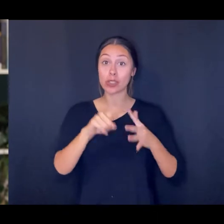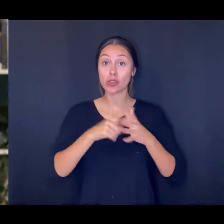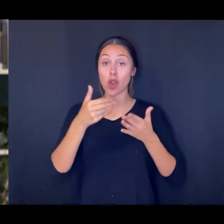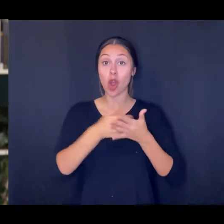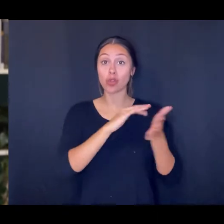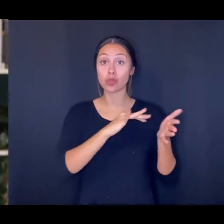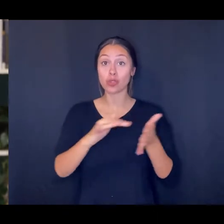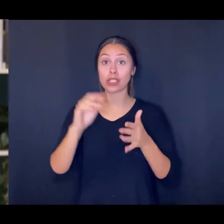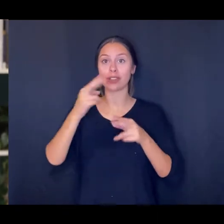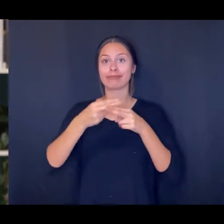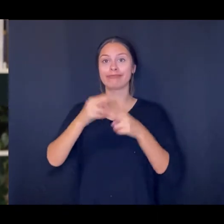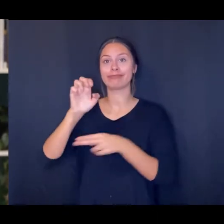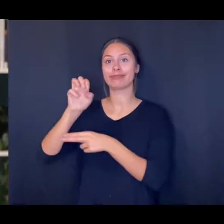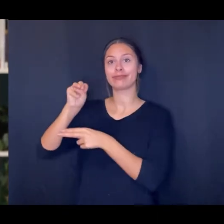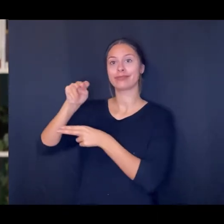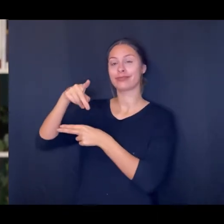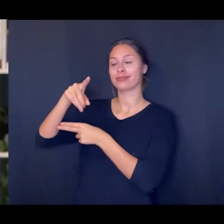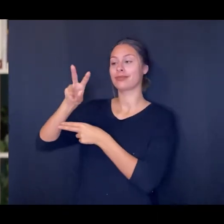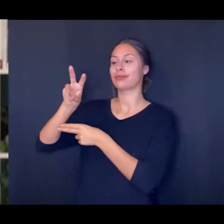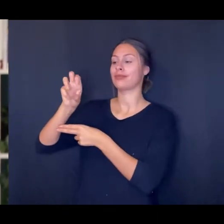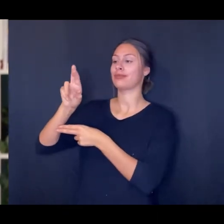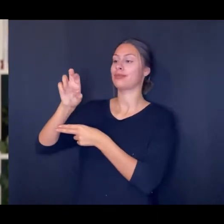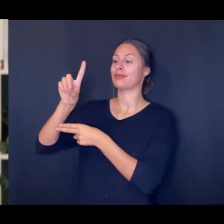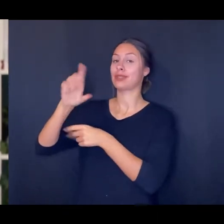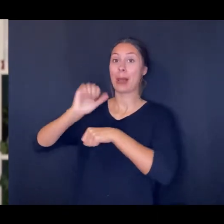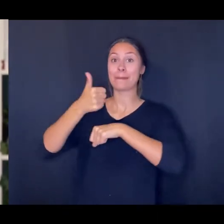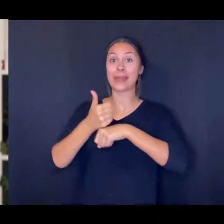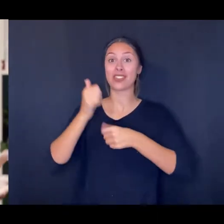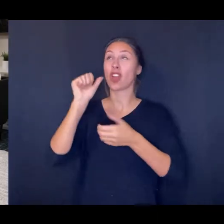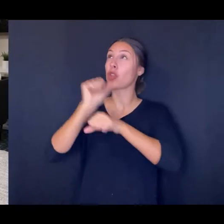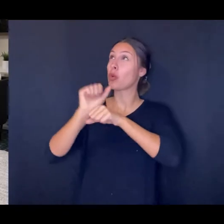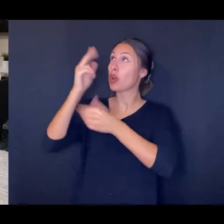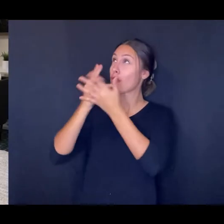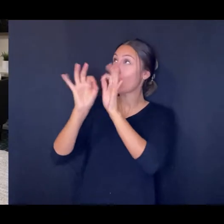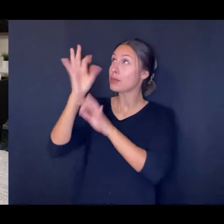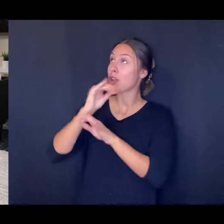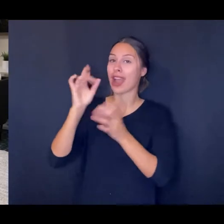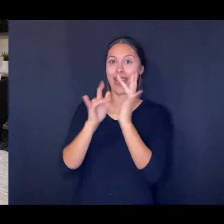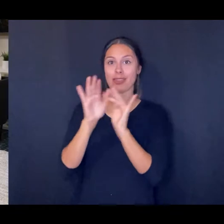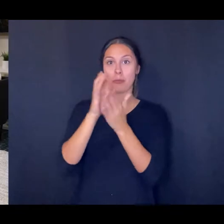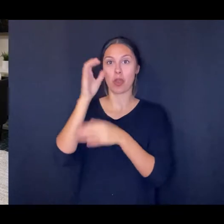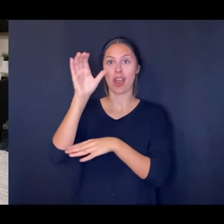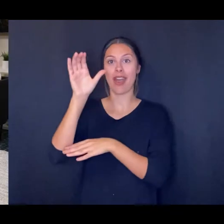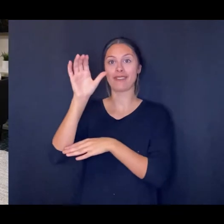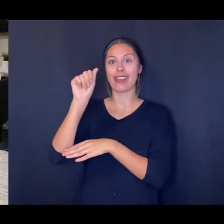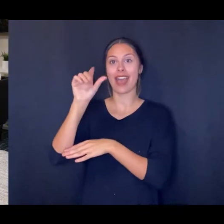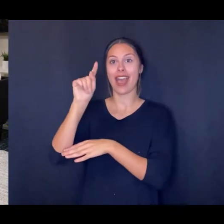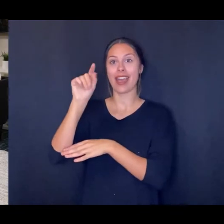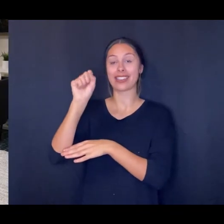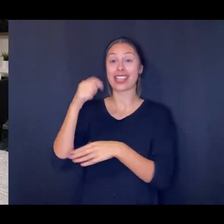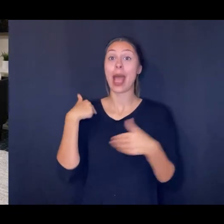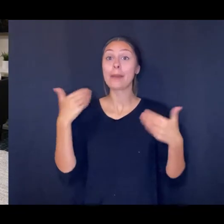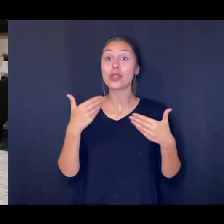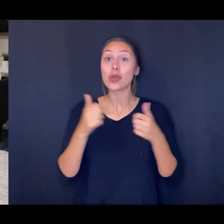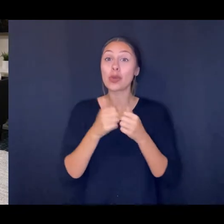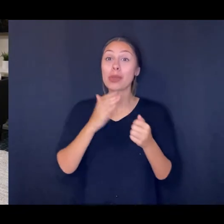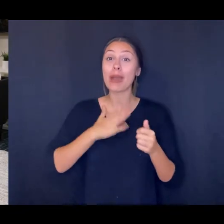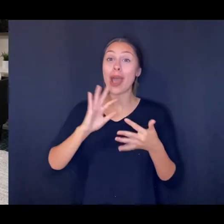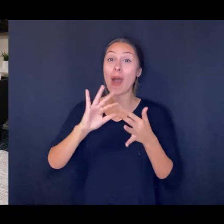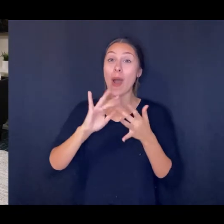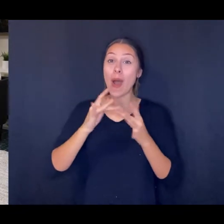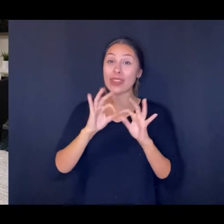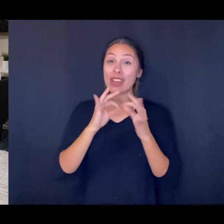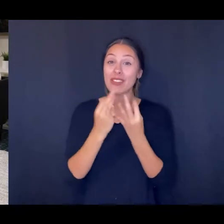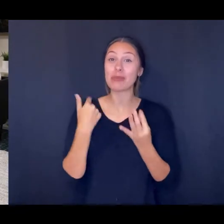called Empowered, based on the work of the Holy Spirit and the book of Acts. I'm here with my online family and we're gonna be talking about the promise